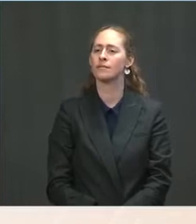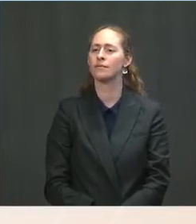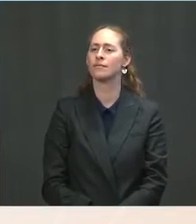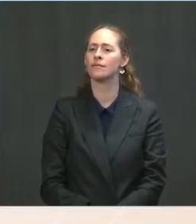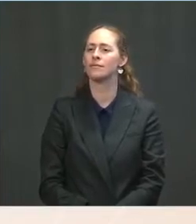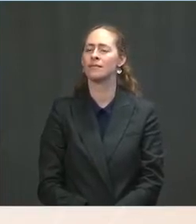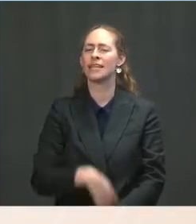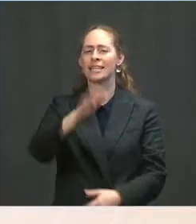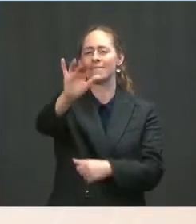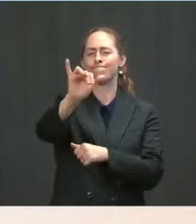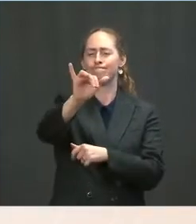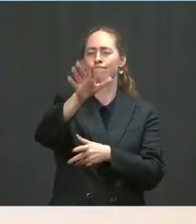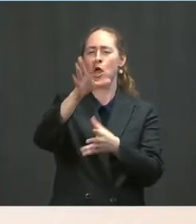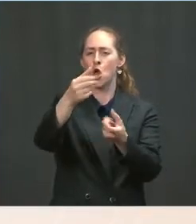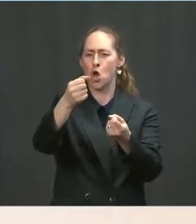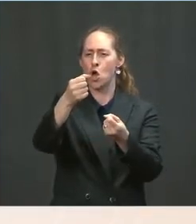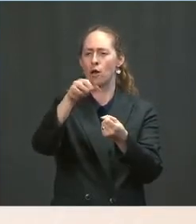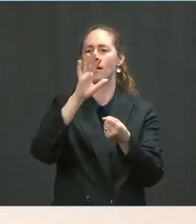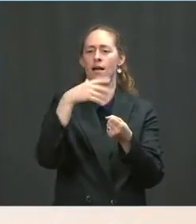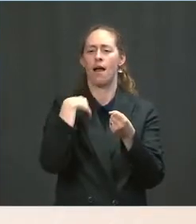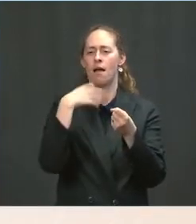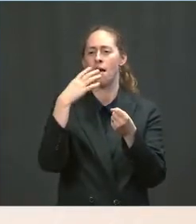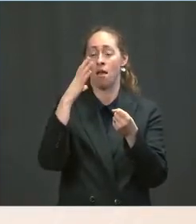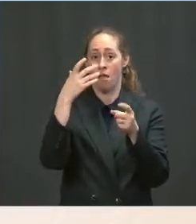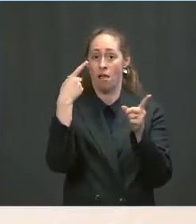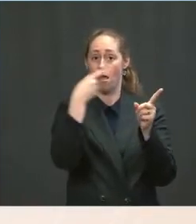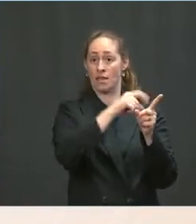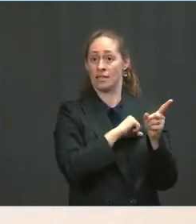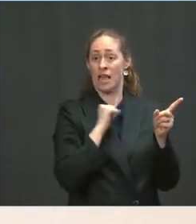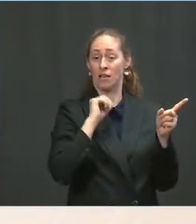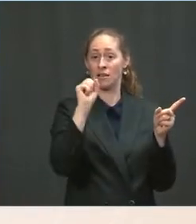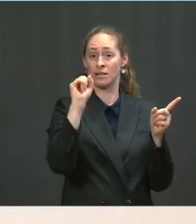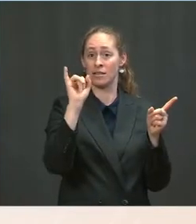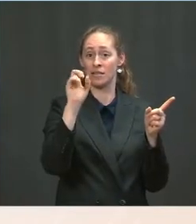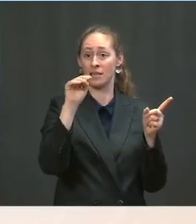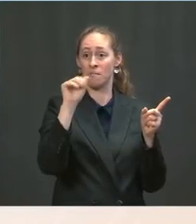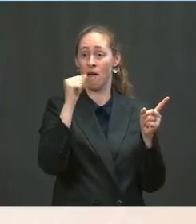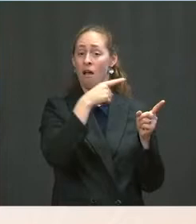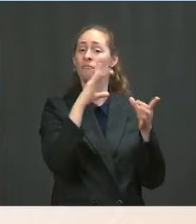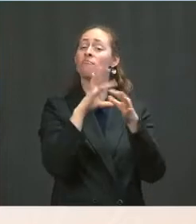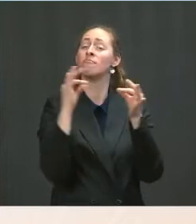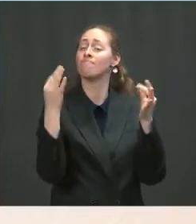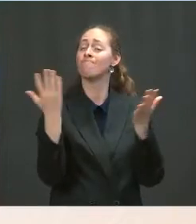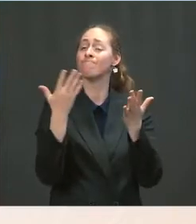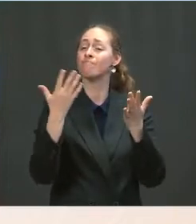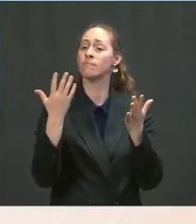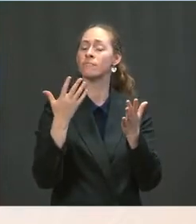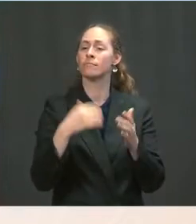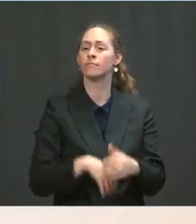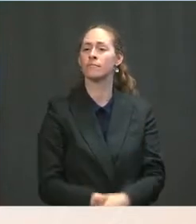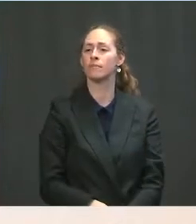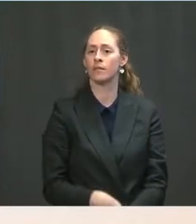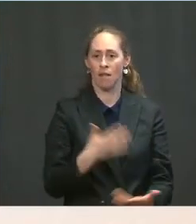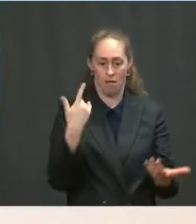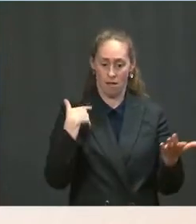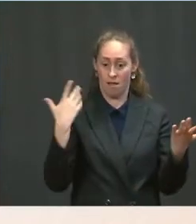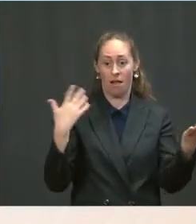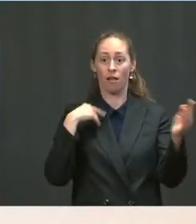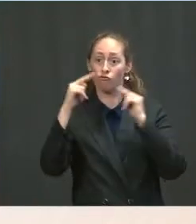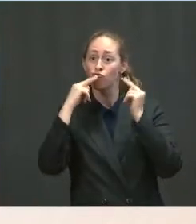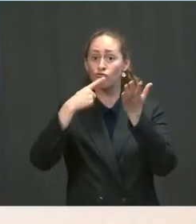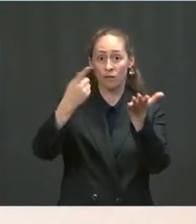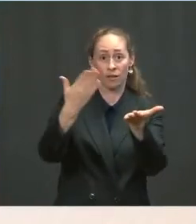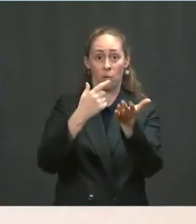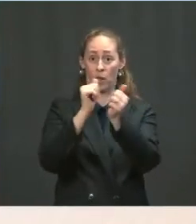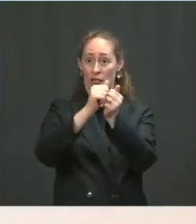said. And so, I'm not going to clearly negotiate or anything like that at the podium, but it's important to be clear about what the